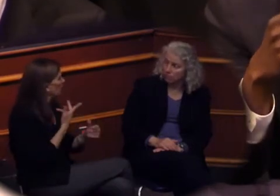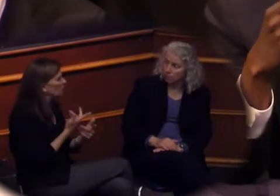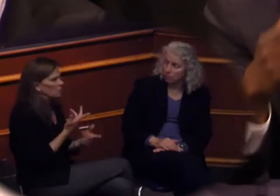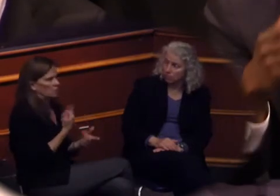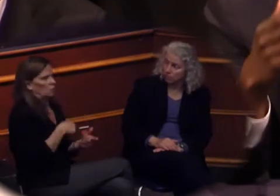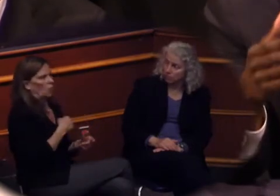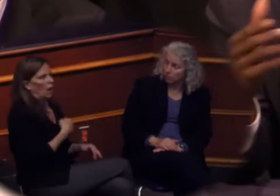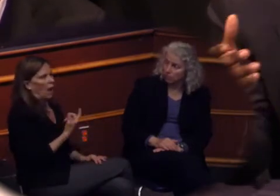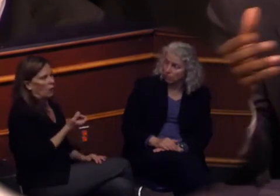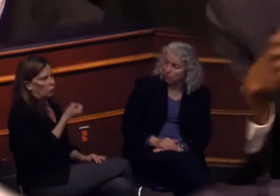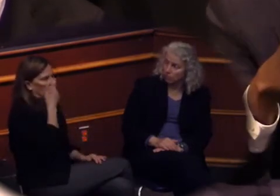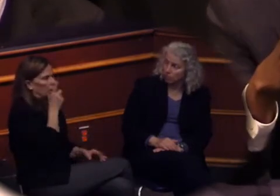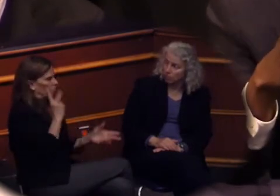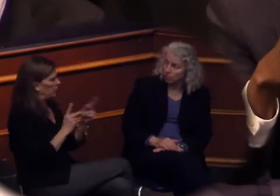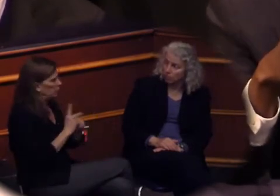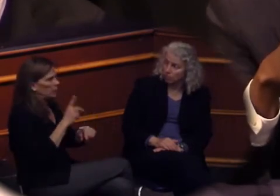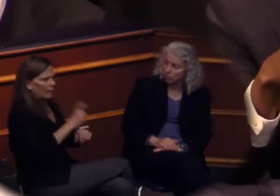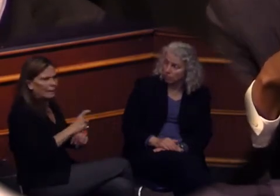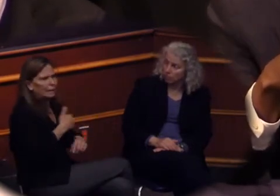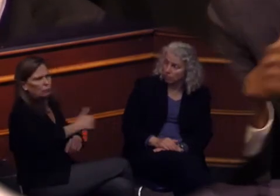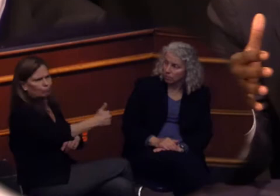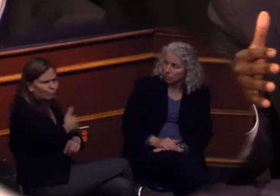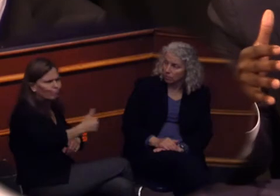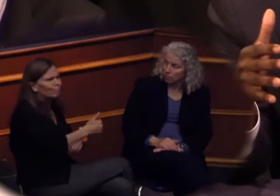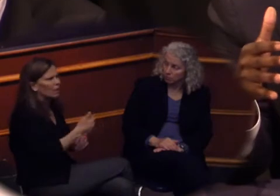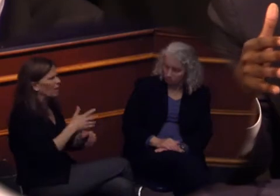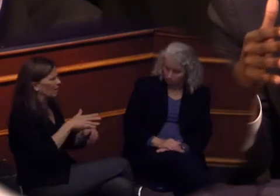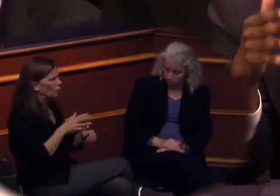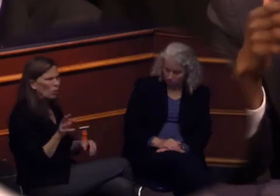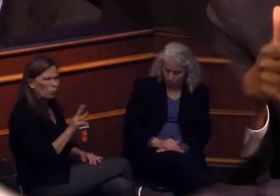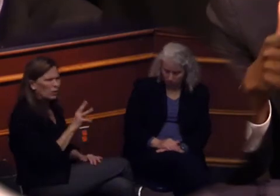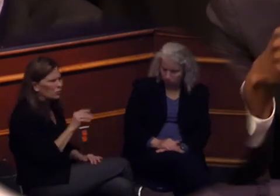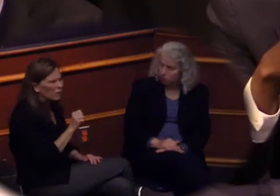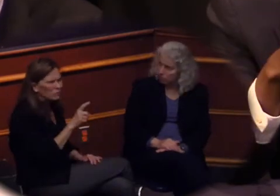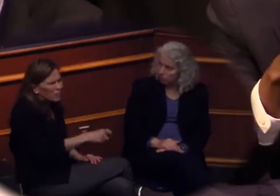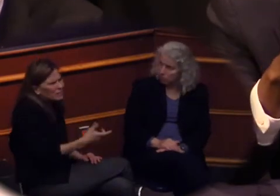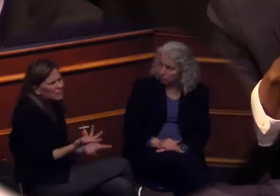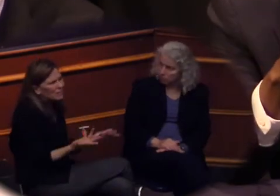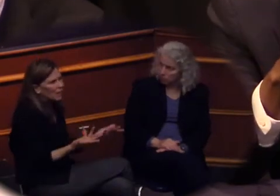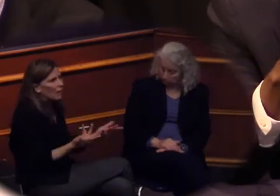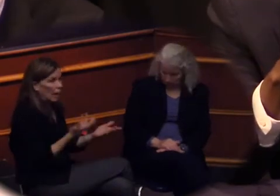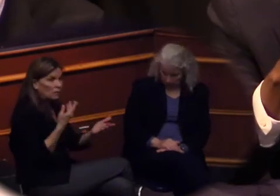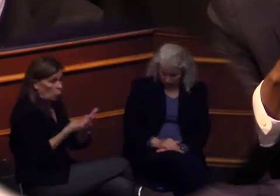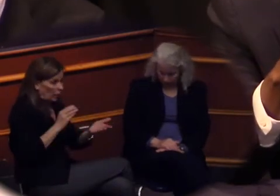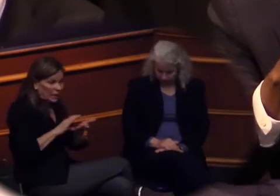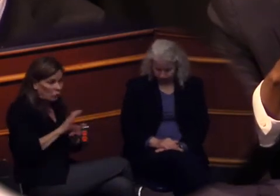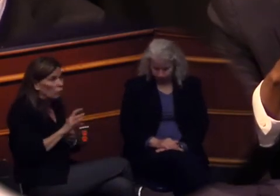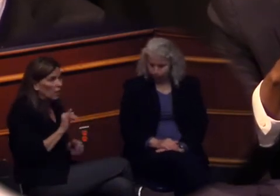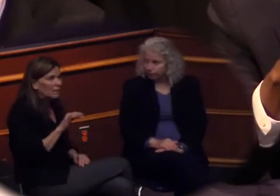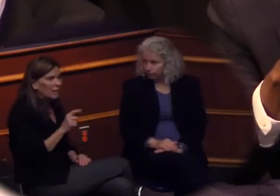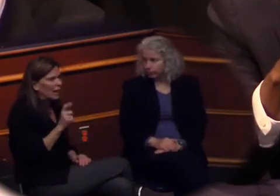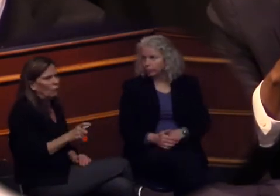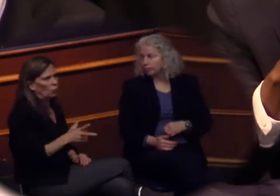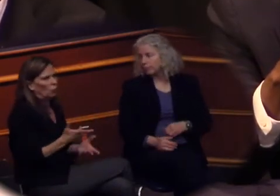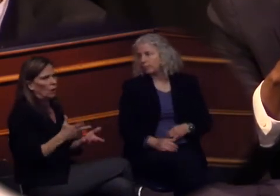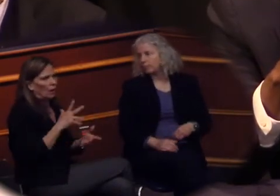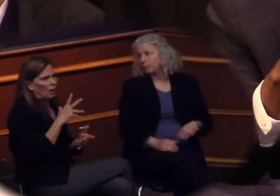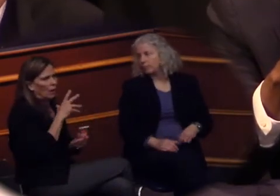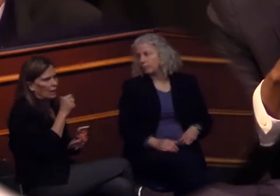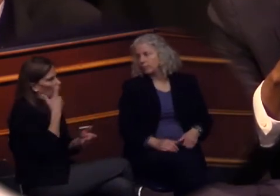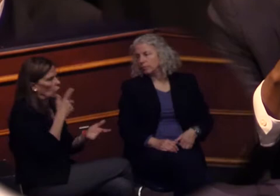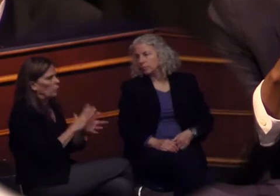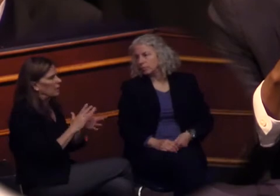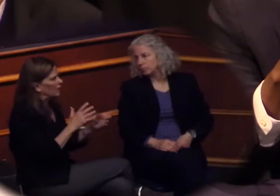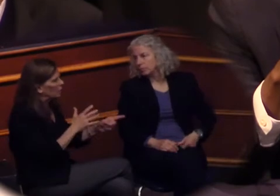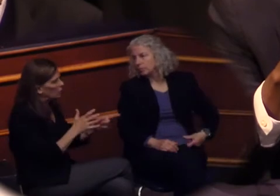understand exactly where people need to go here in the region, and fund it, and not be afraid to ask people to pay more taxes who are